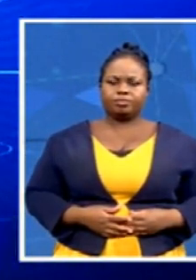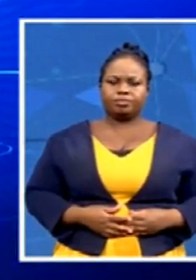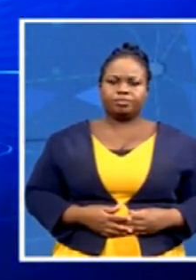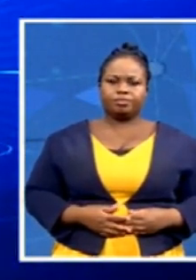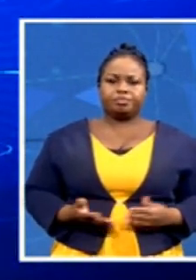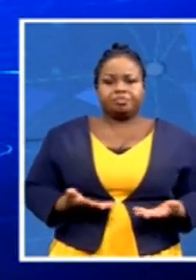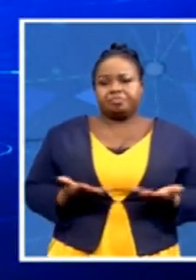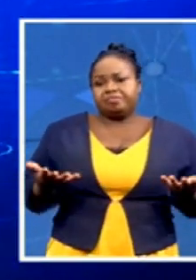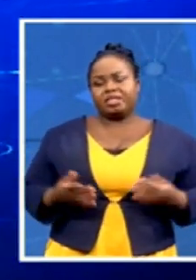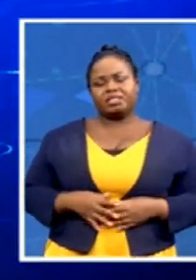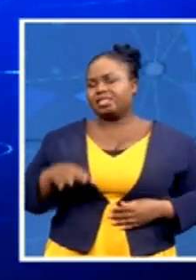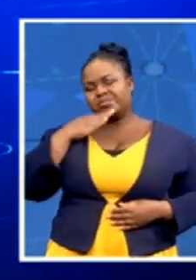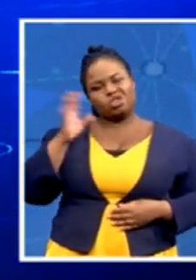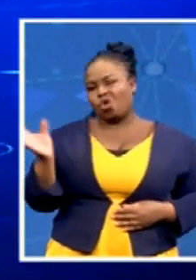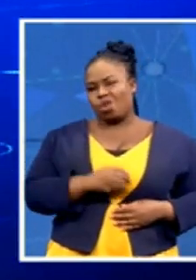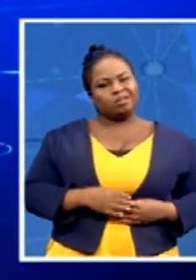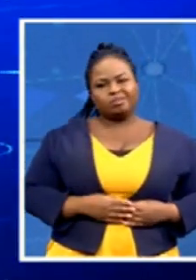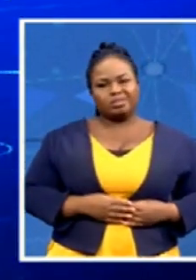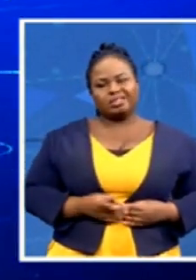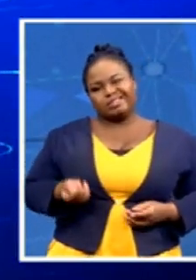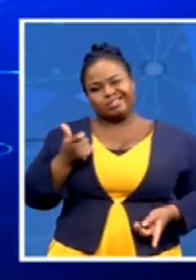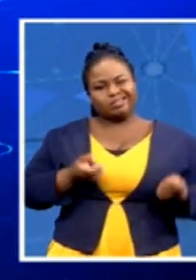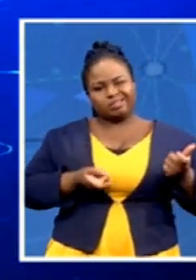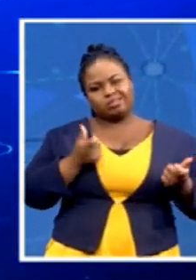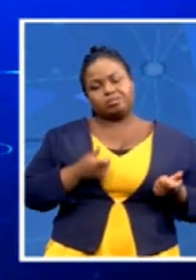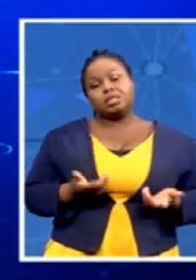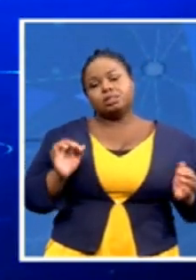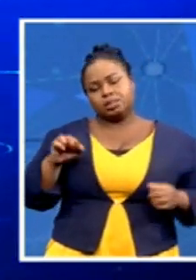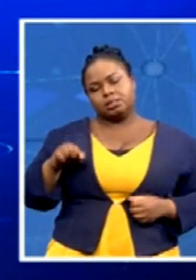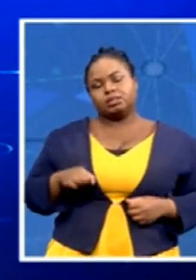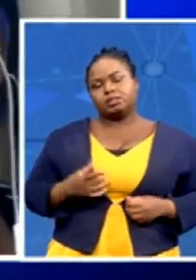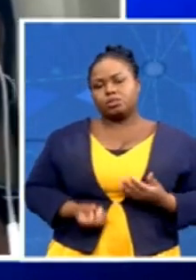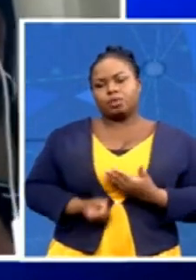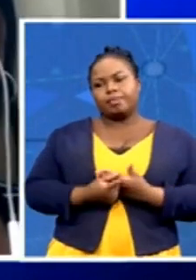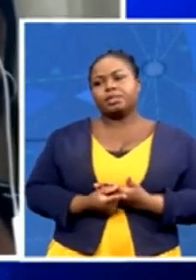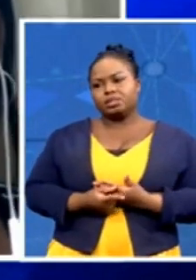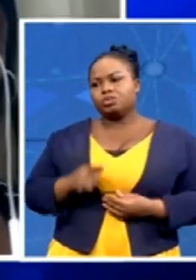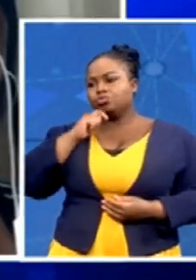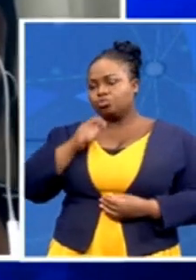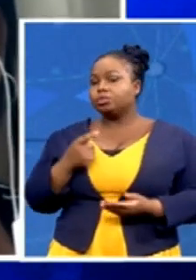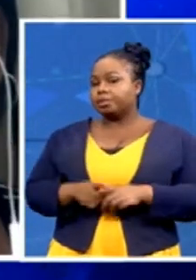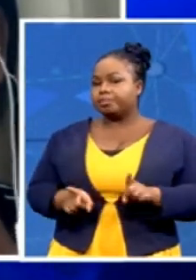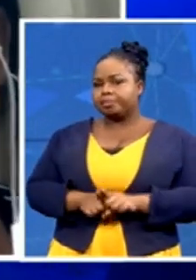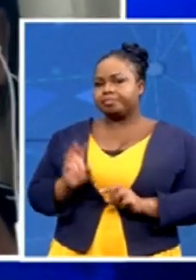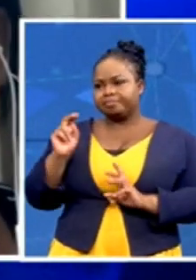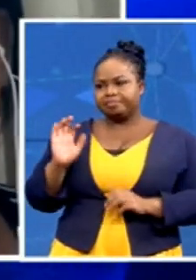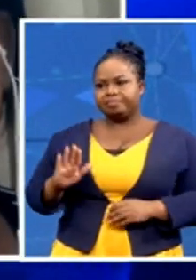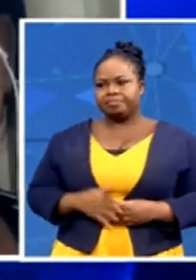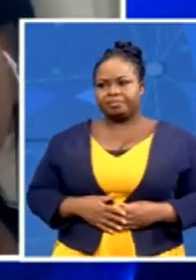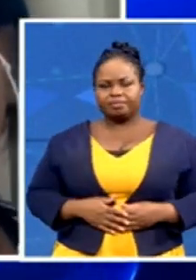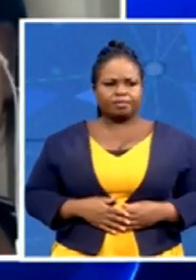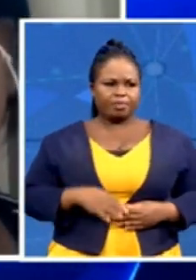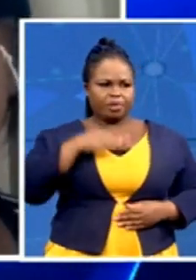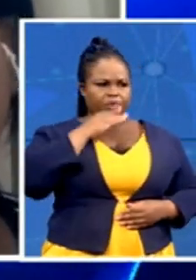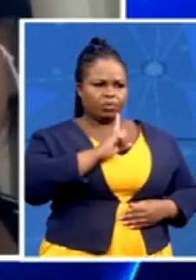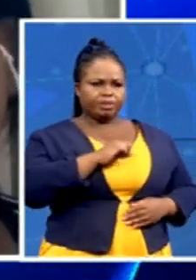those few. But yeah, we do have such similar cases. And what does this tell you about public trust and faith